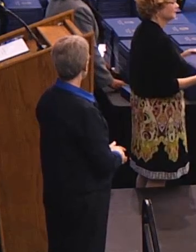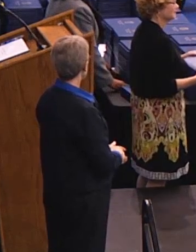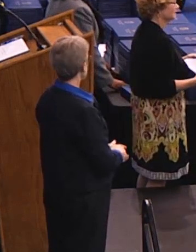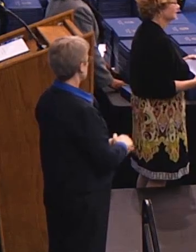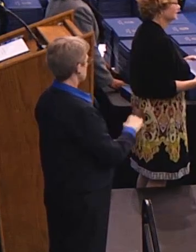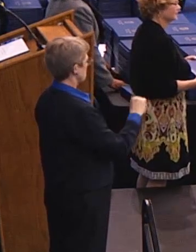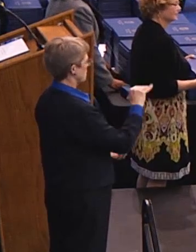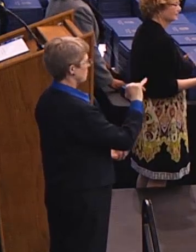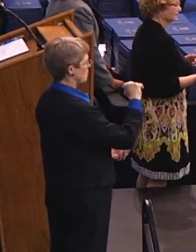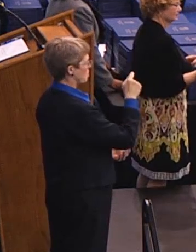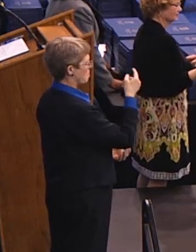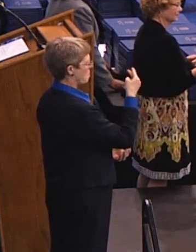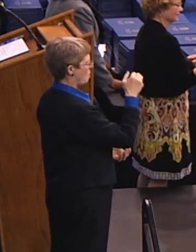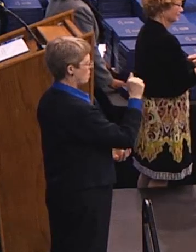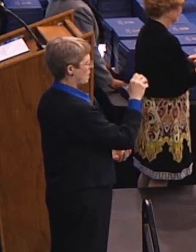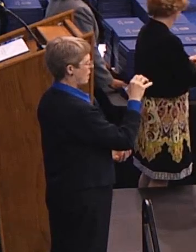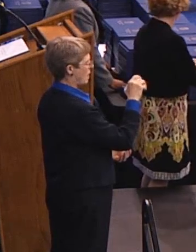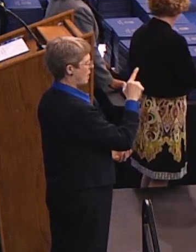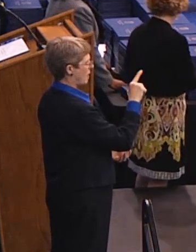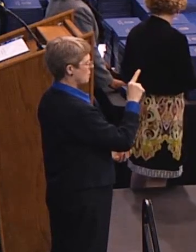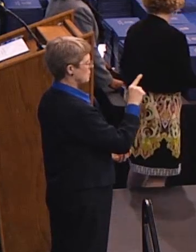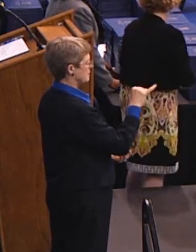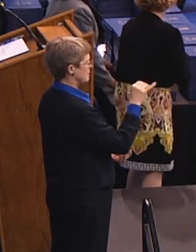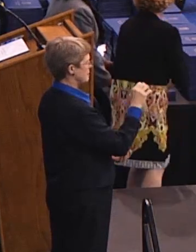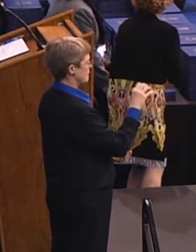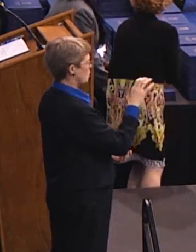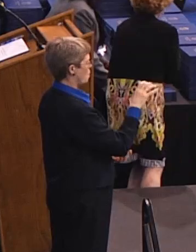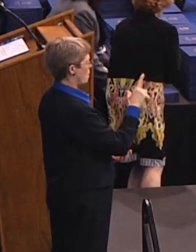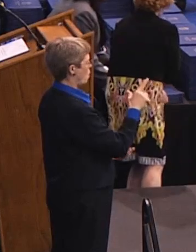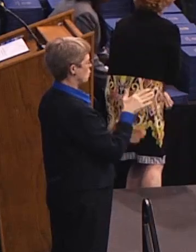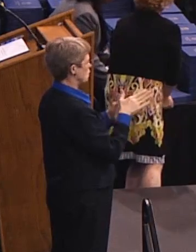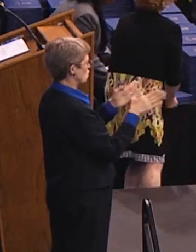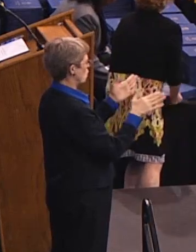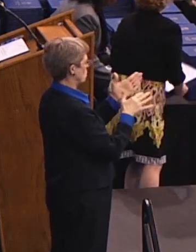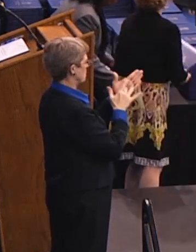Martha Marie Elzy, General Studies, cum laude.